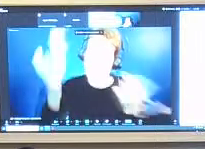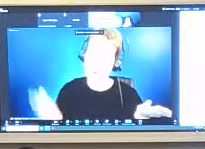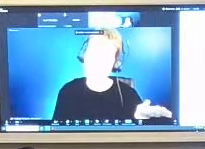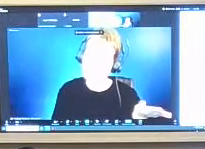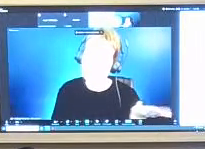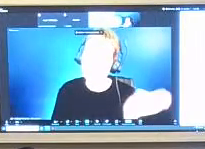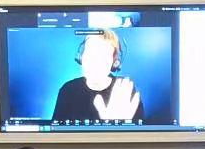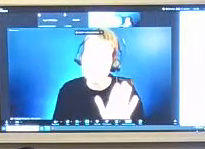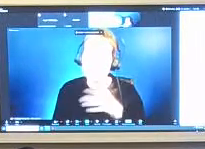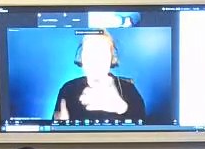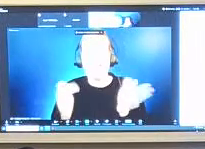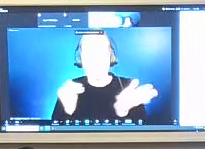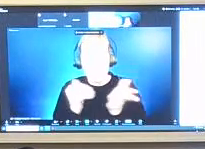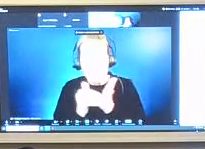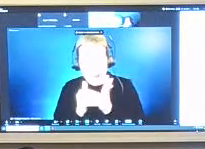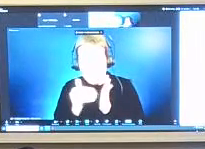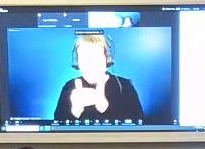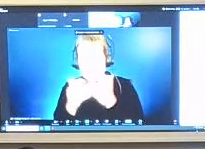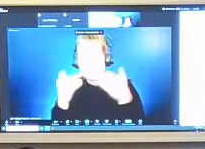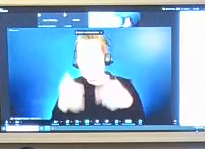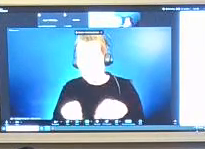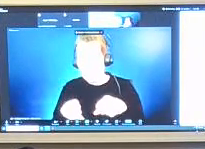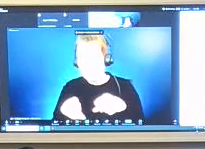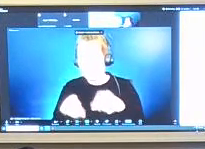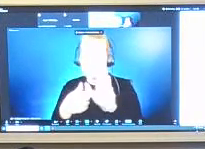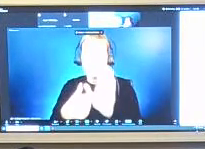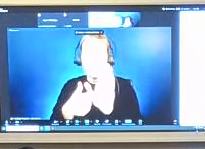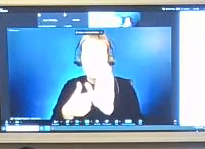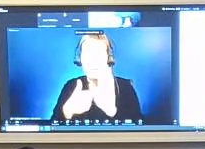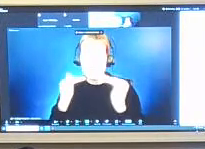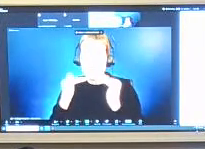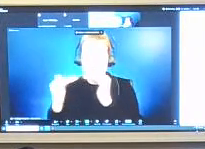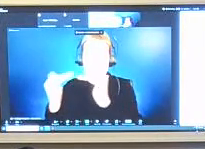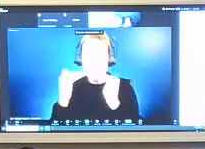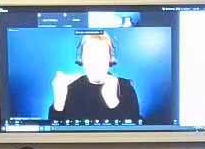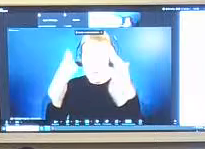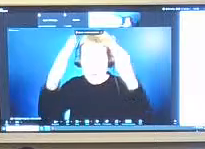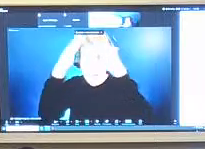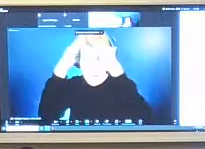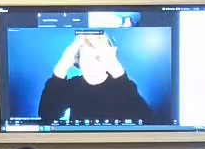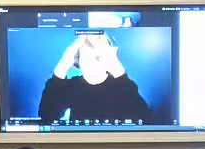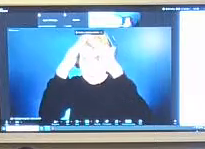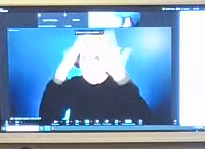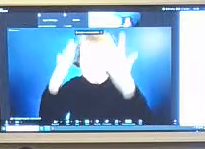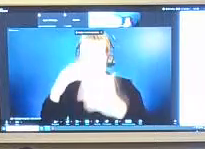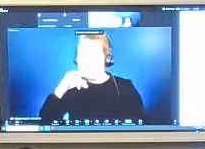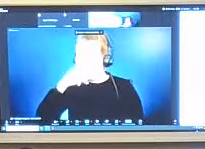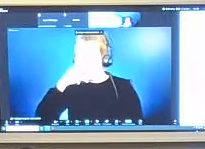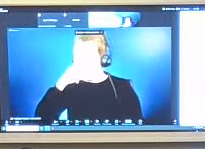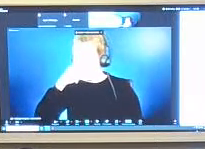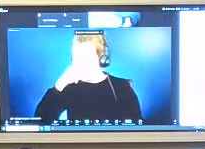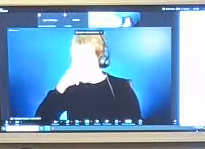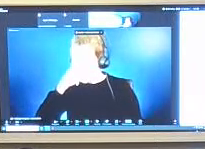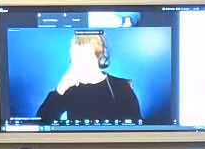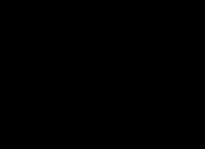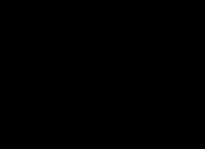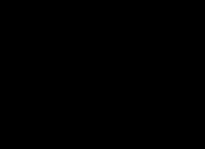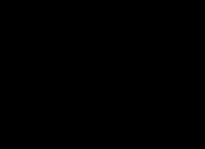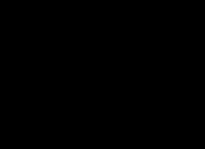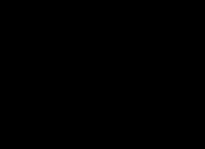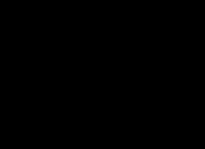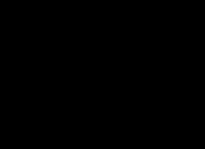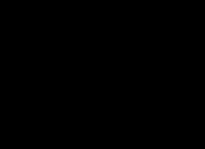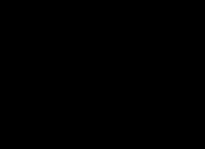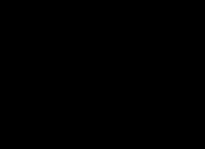kids attending schools around here have brought their pets with them and they call them comfort dogs. Yeah. And